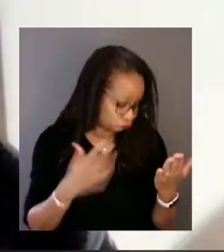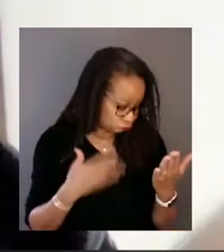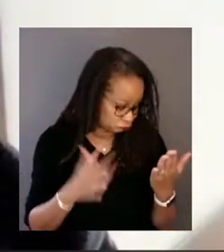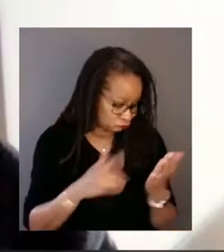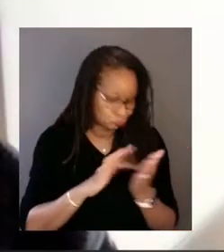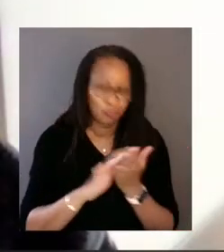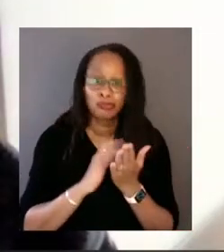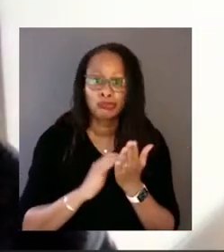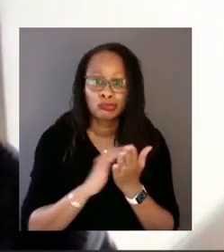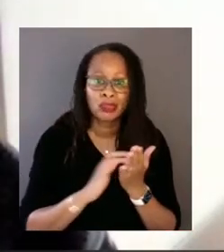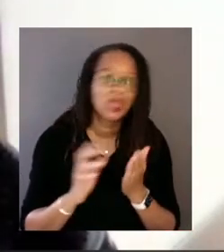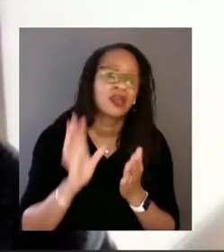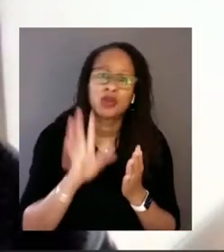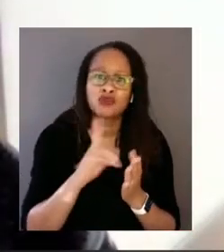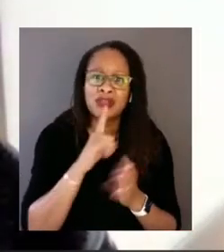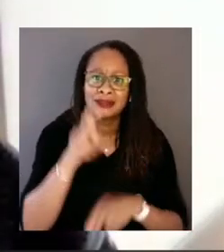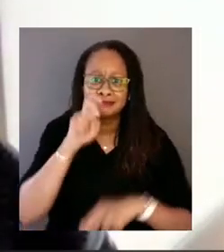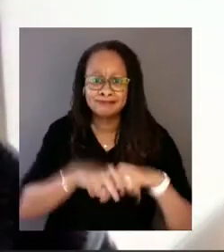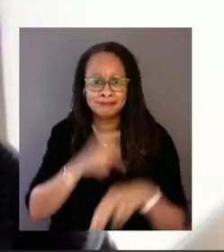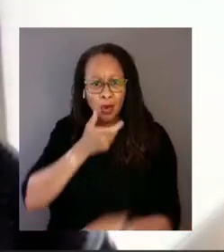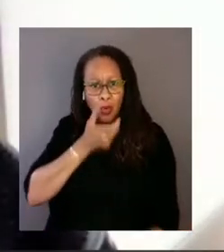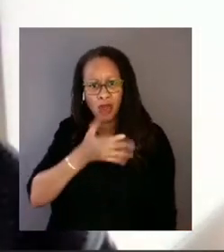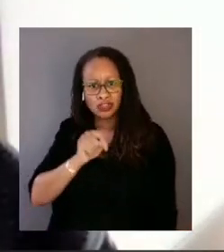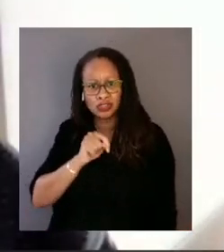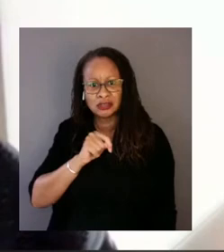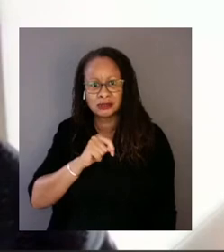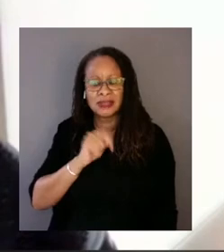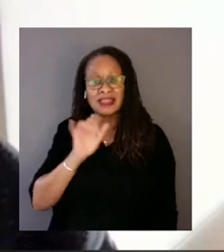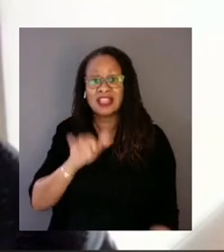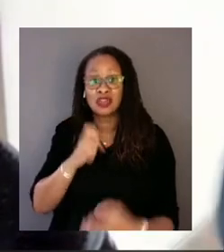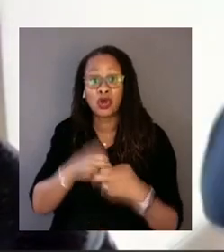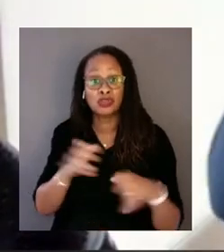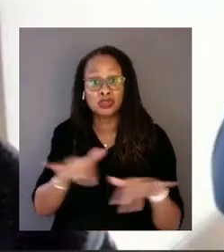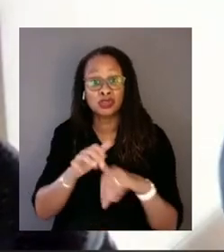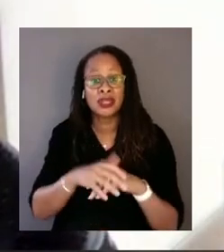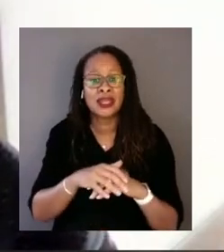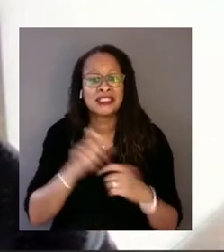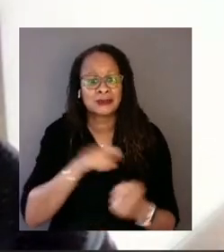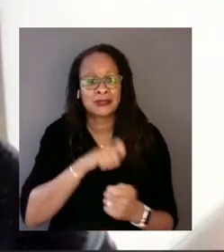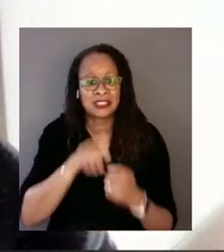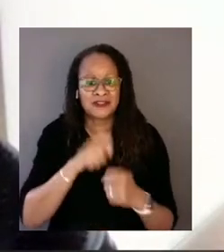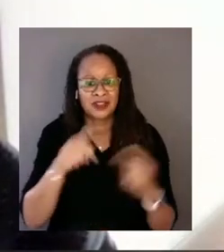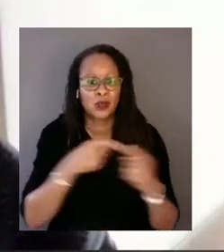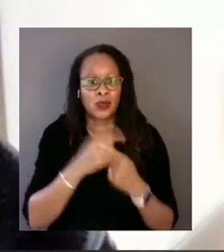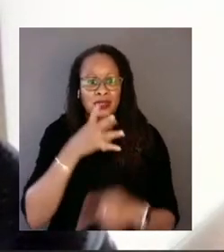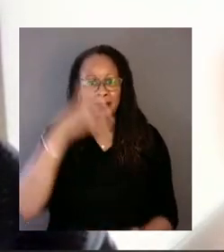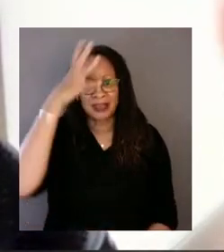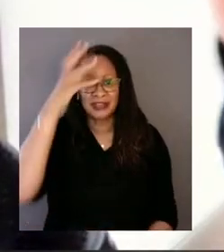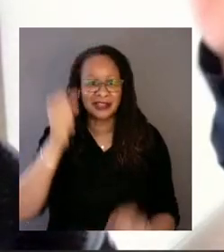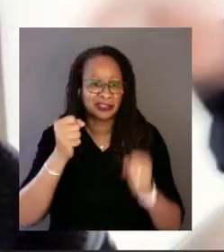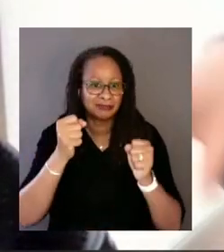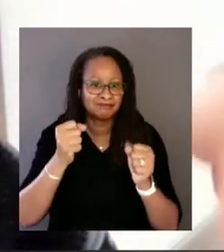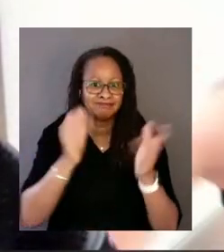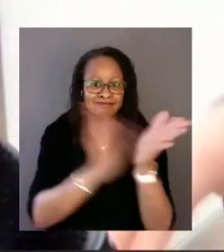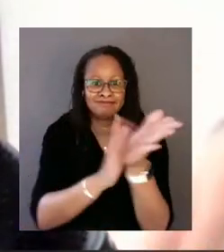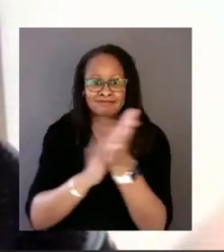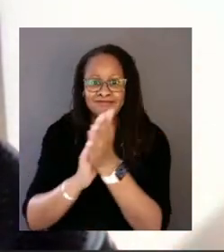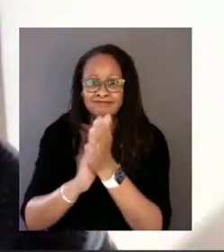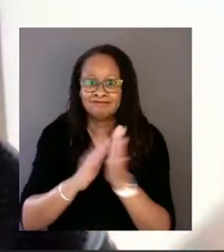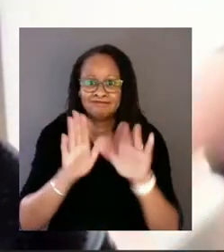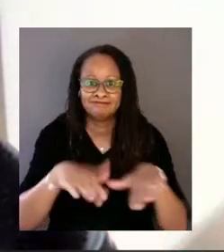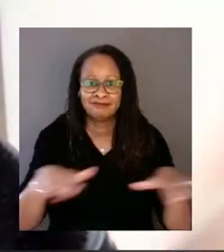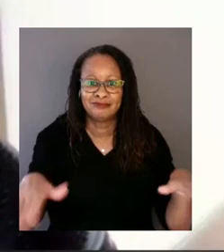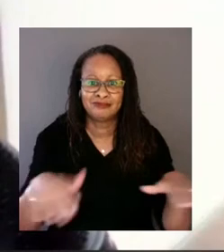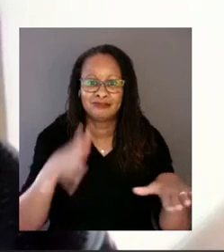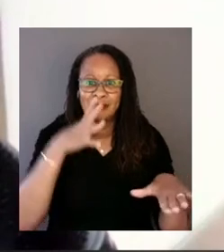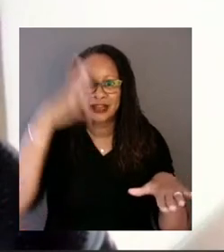taking the time to watch movies is a hard gig, especially when you're a parent. But that's just shout out to parents out there that had kids at home that were ruining